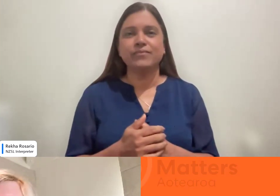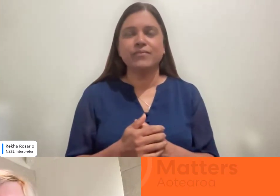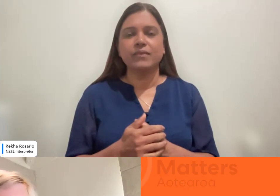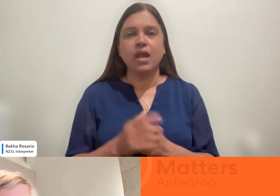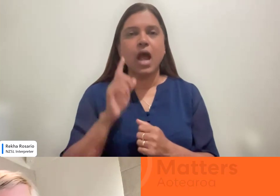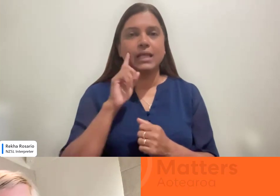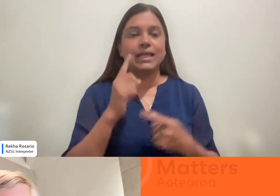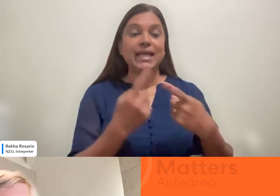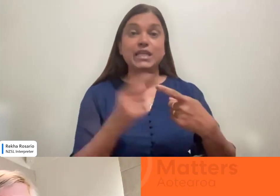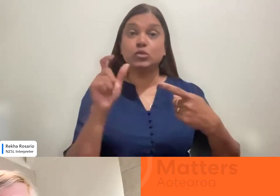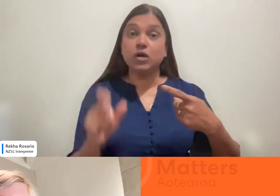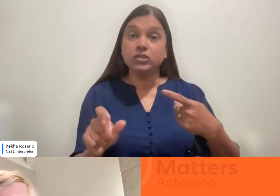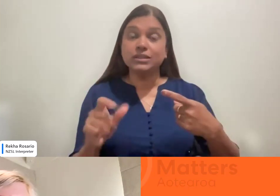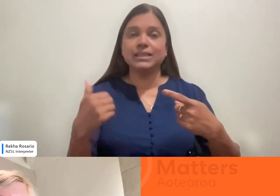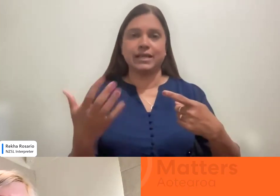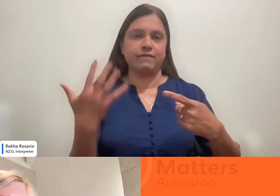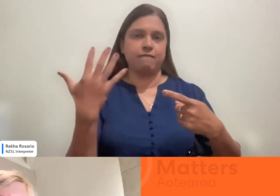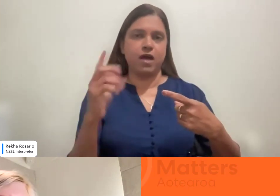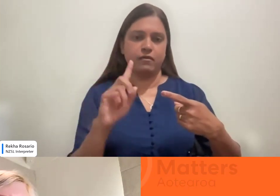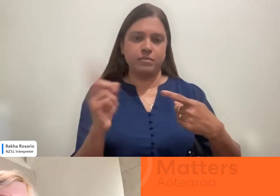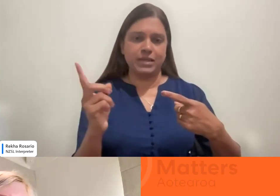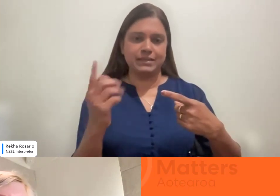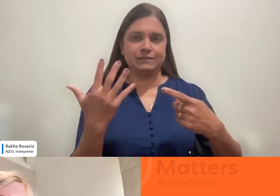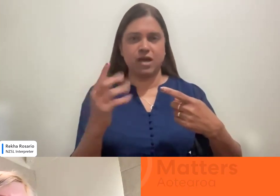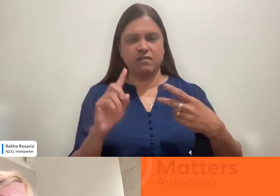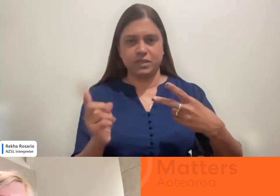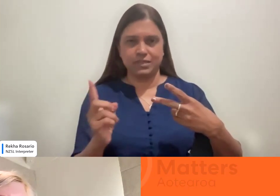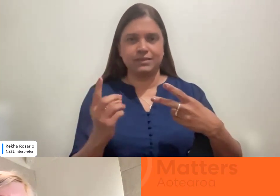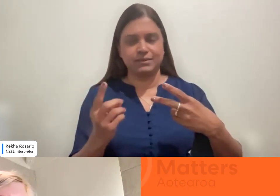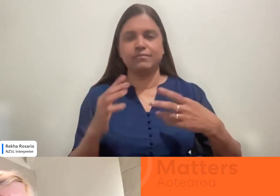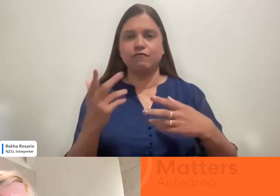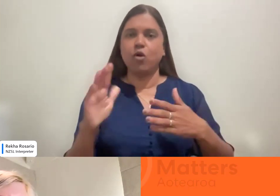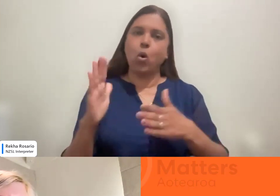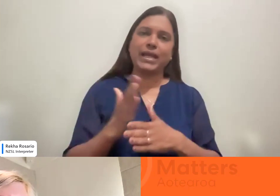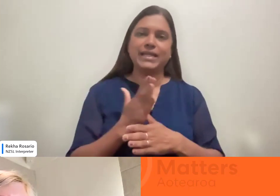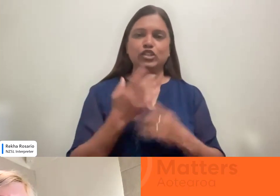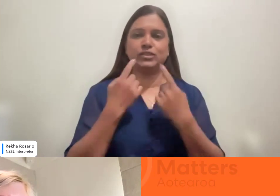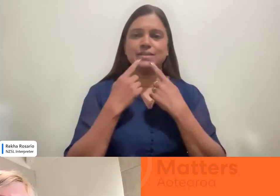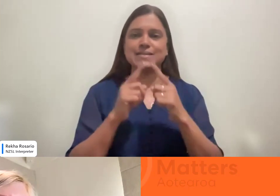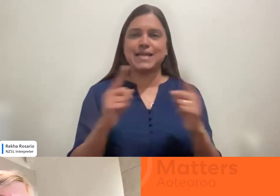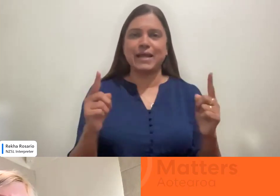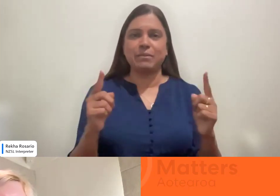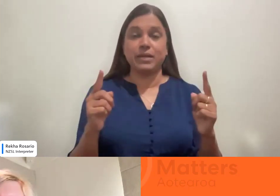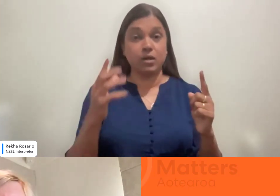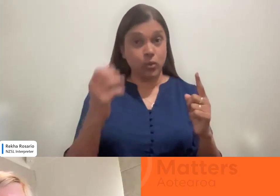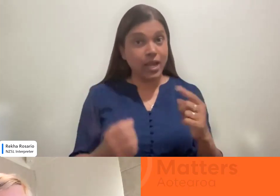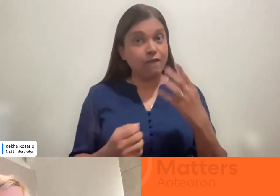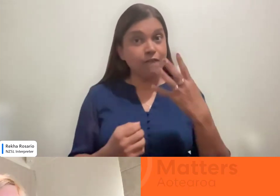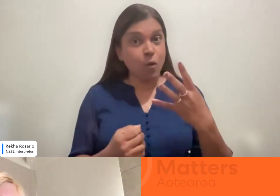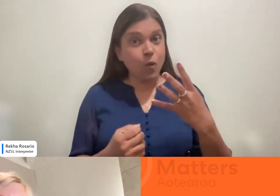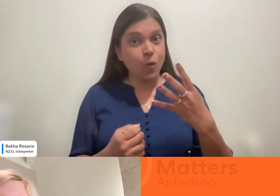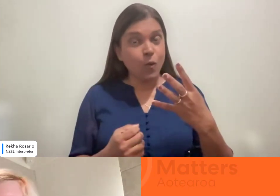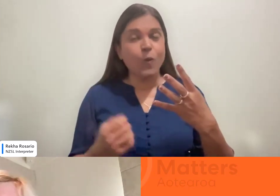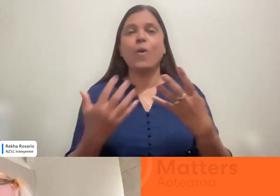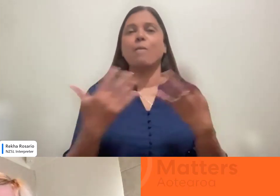5 minutes for their initial statement. We have 4 panelists that I'd like to